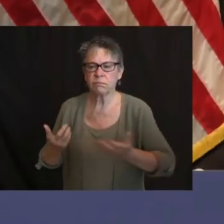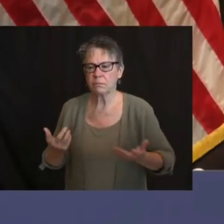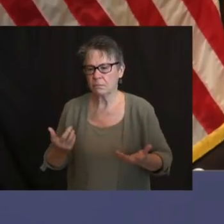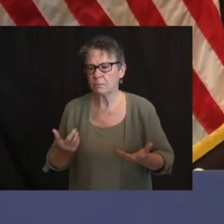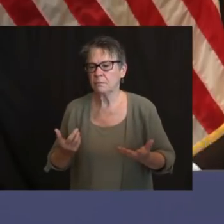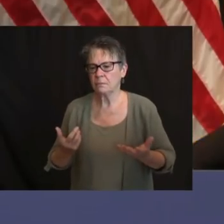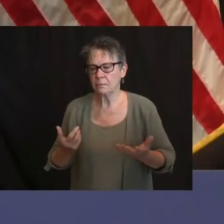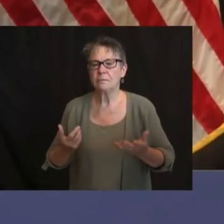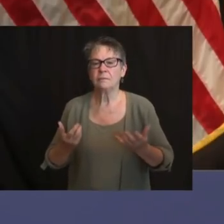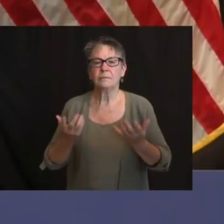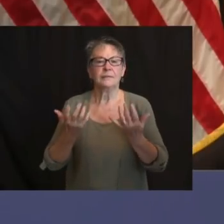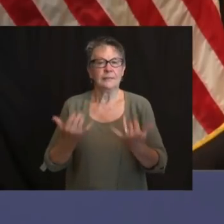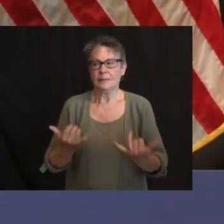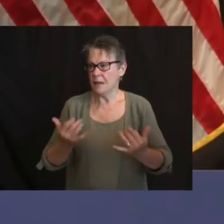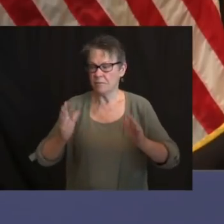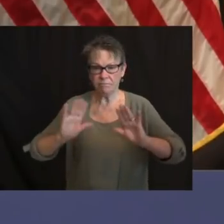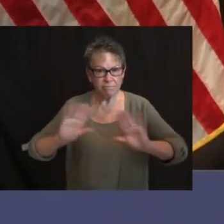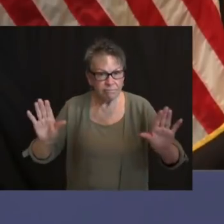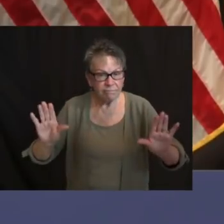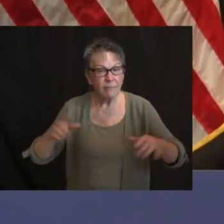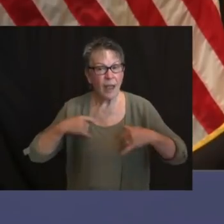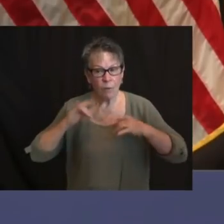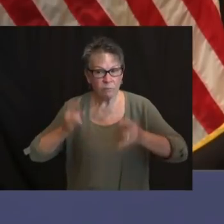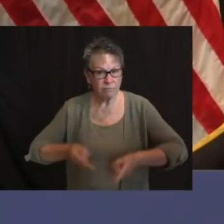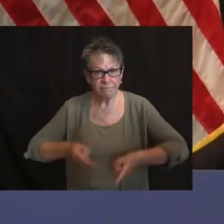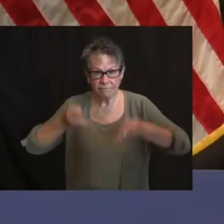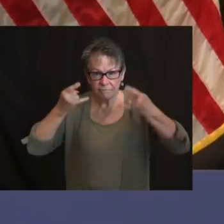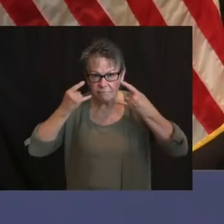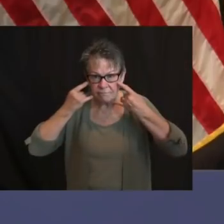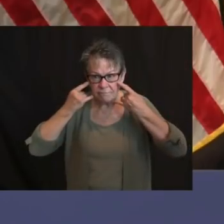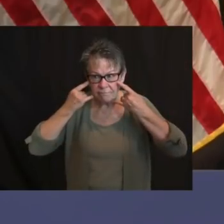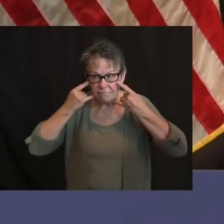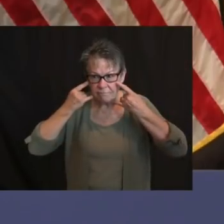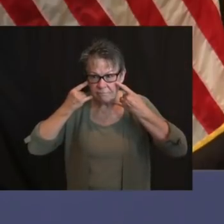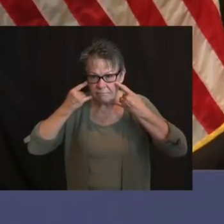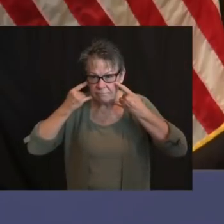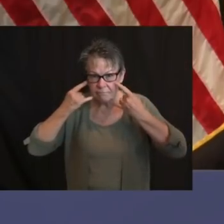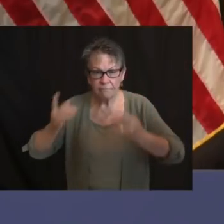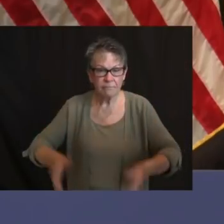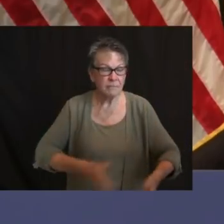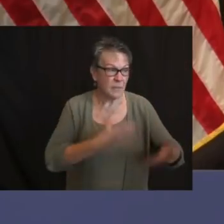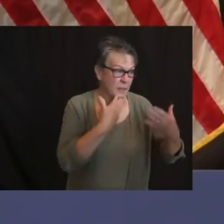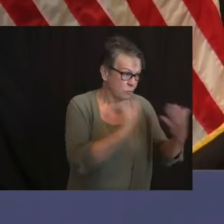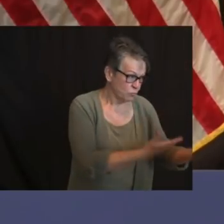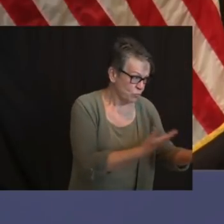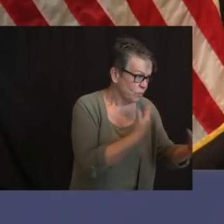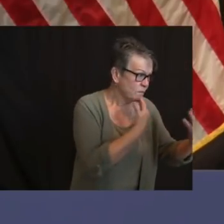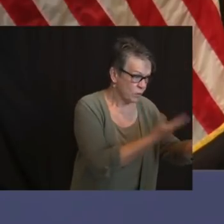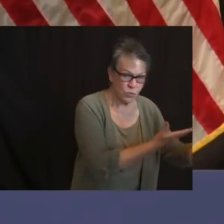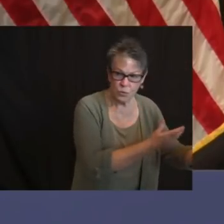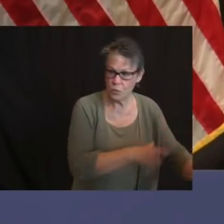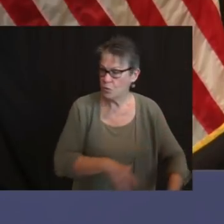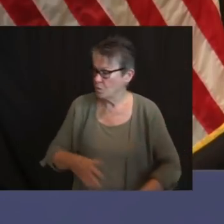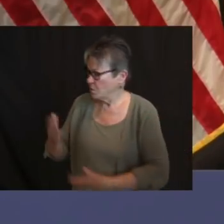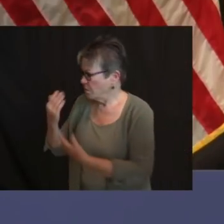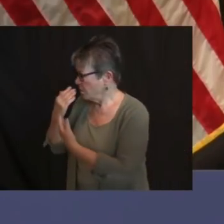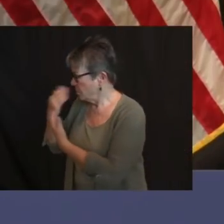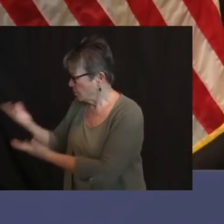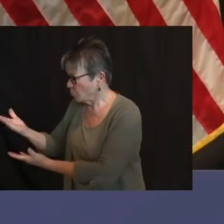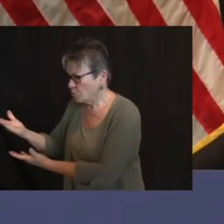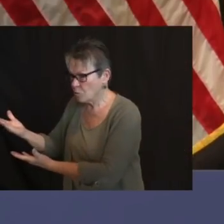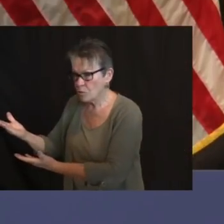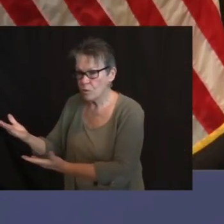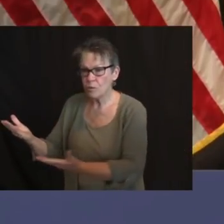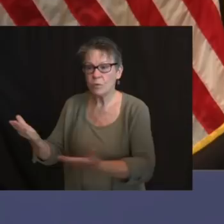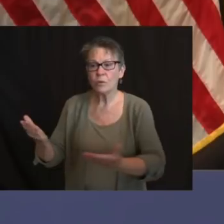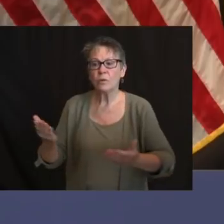Thanks to my colleagues up here, Judy and Tina. Thank you very much for being here and for everything you do. Pat, likewise. Jared,